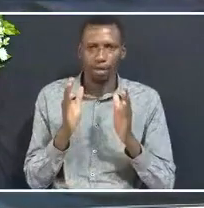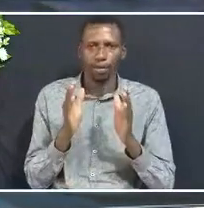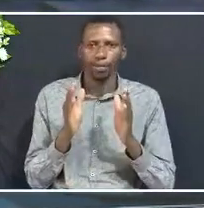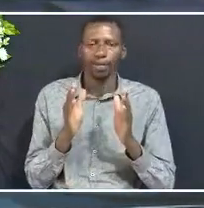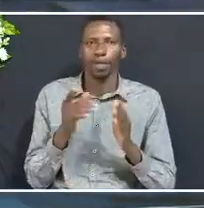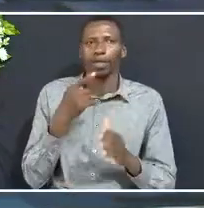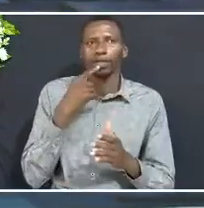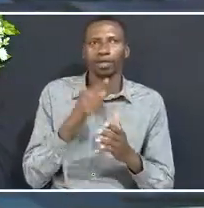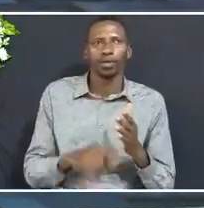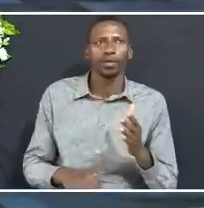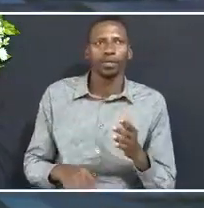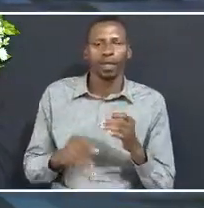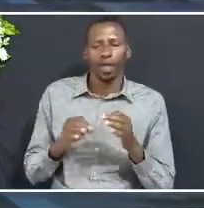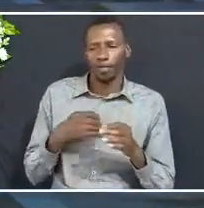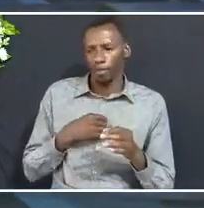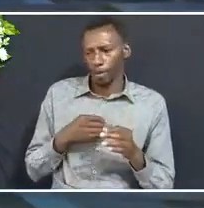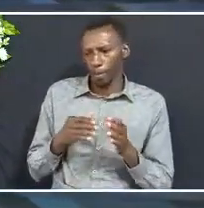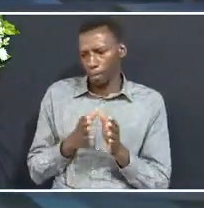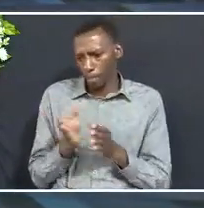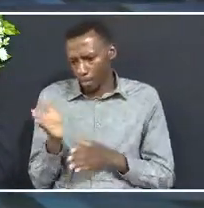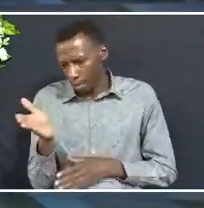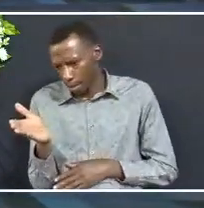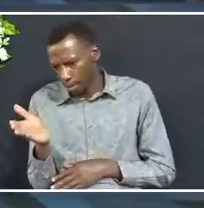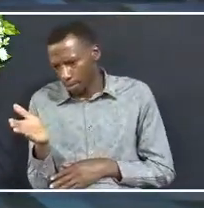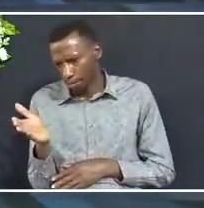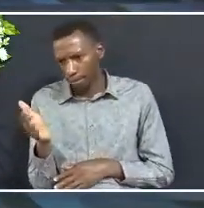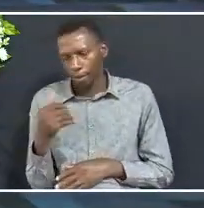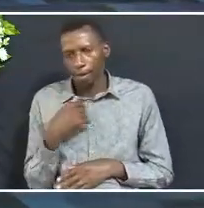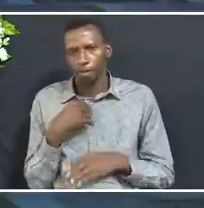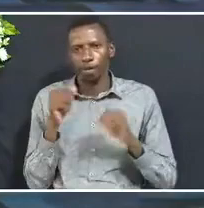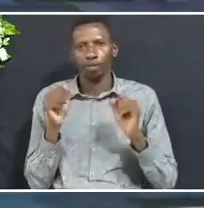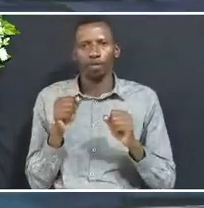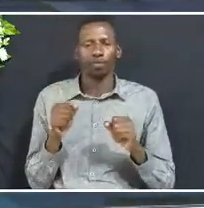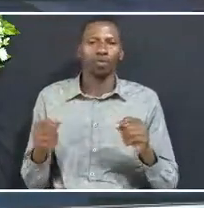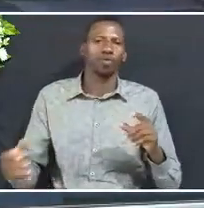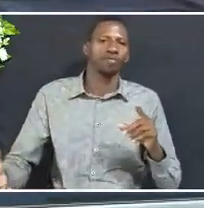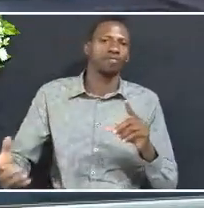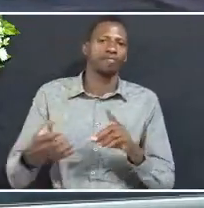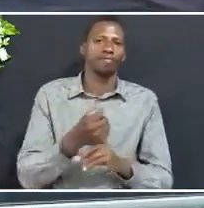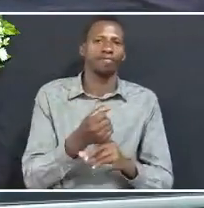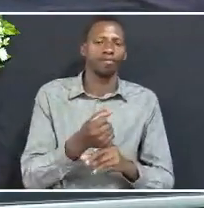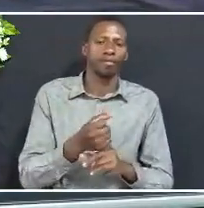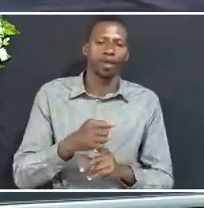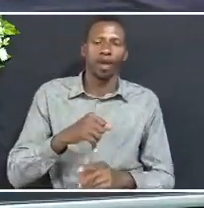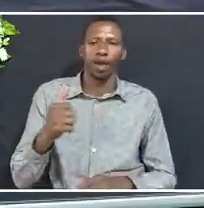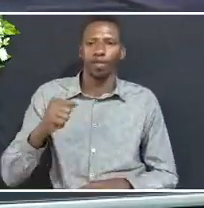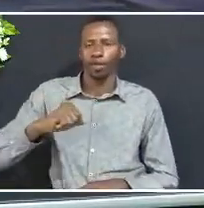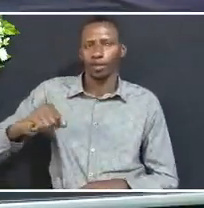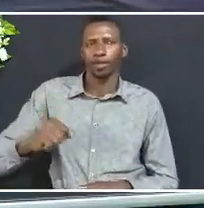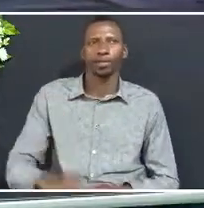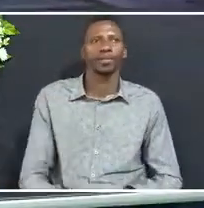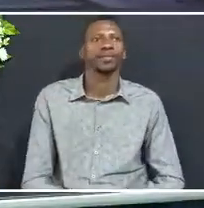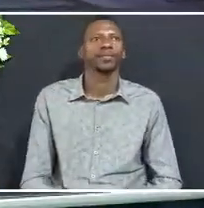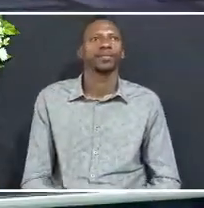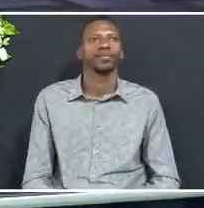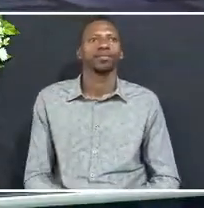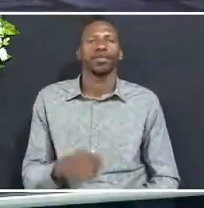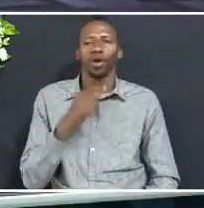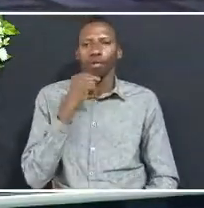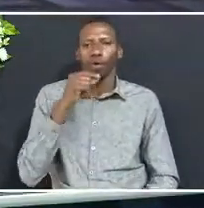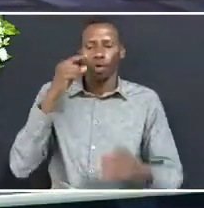he said, if I pass through here, I'll be able to catch up with them on the other side. And so the boy decided